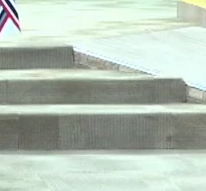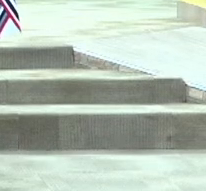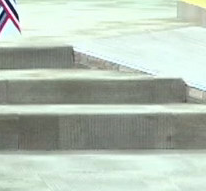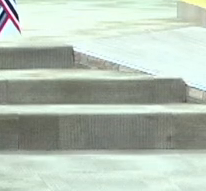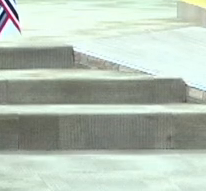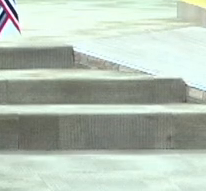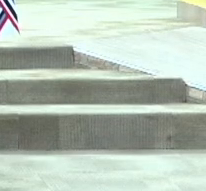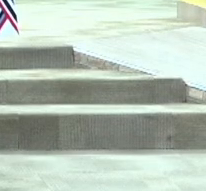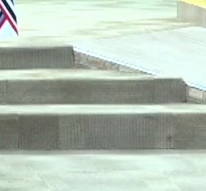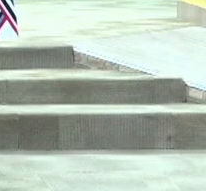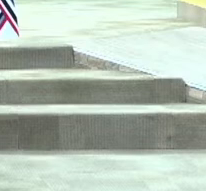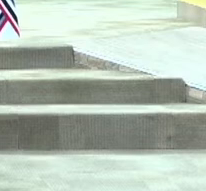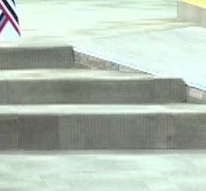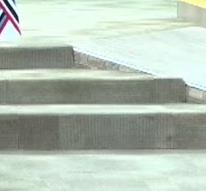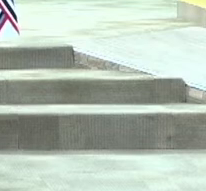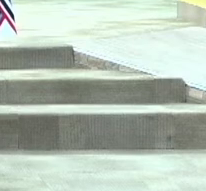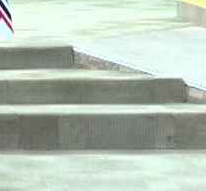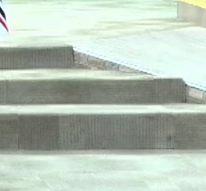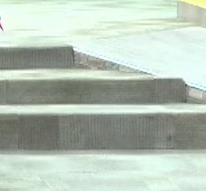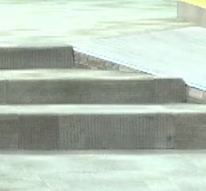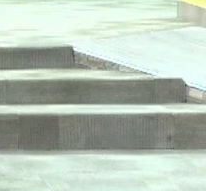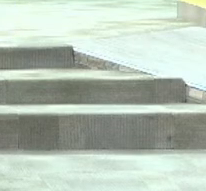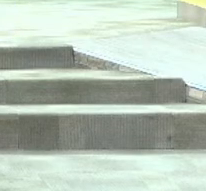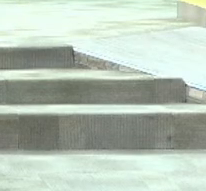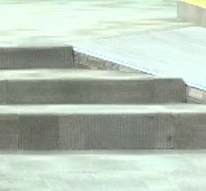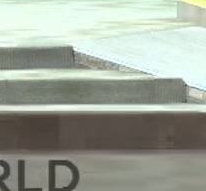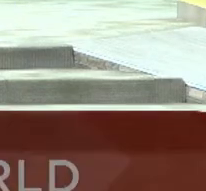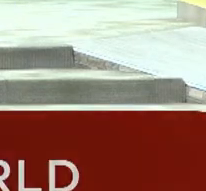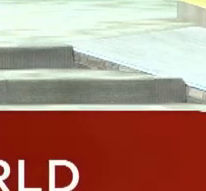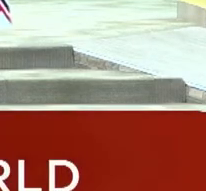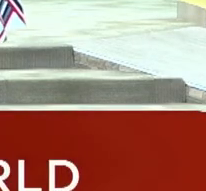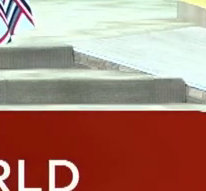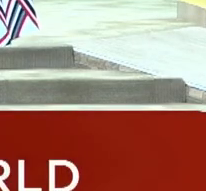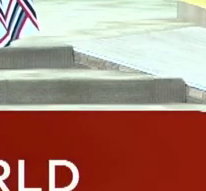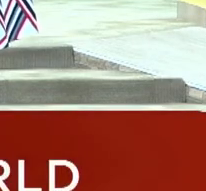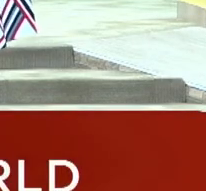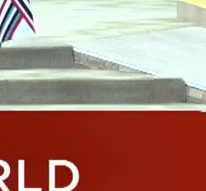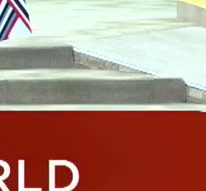number 92, This Is My Father's World.